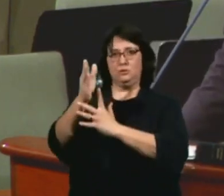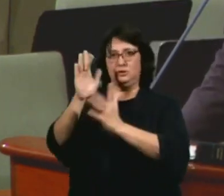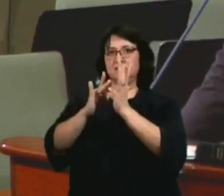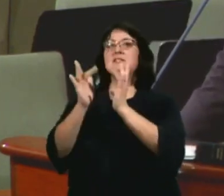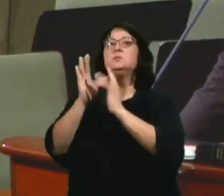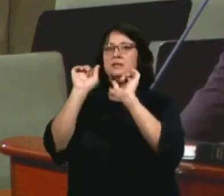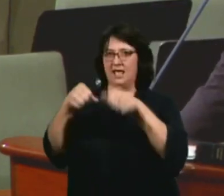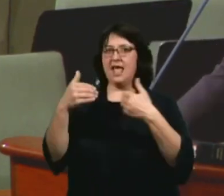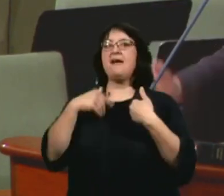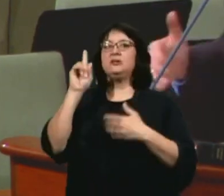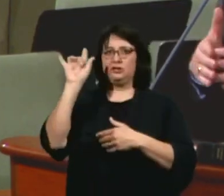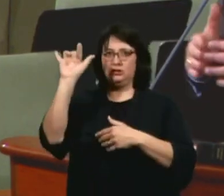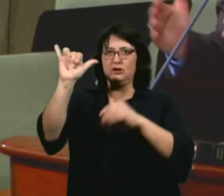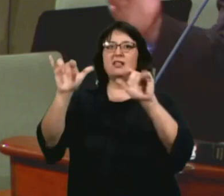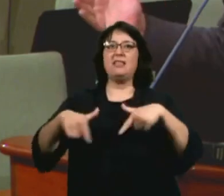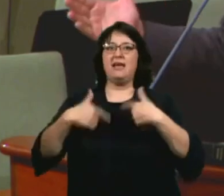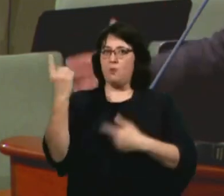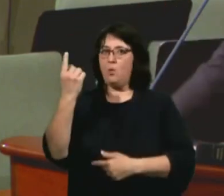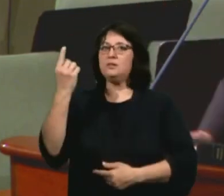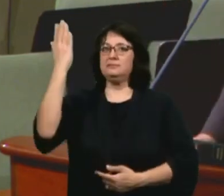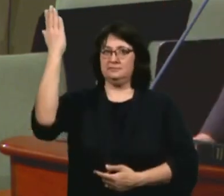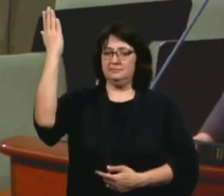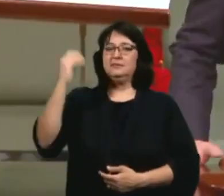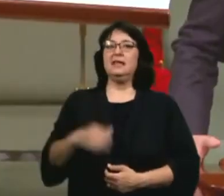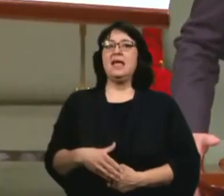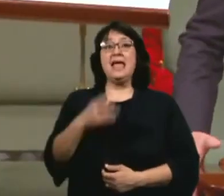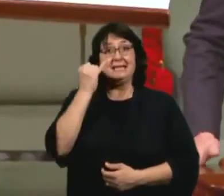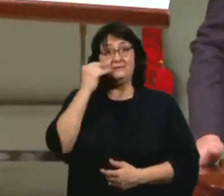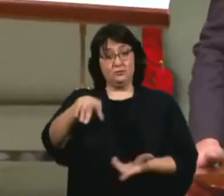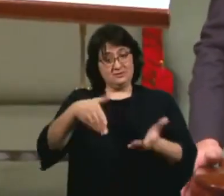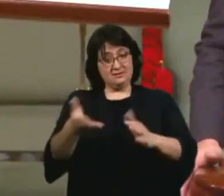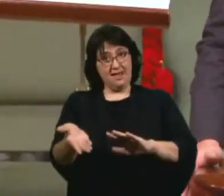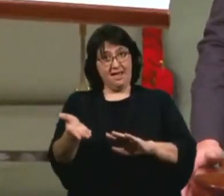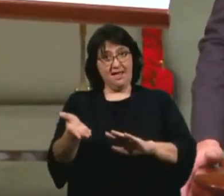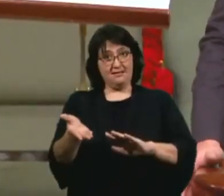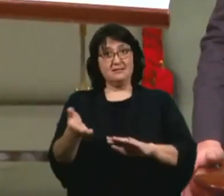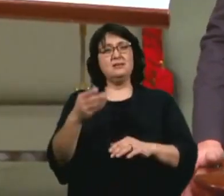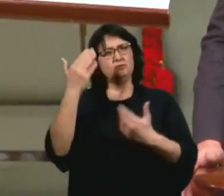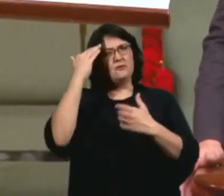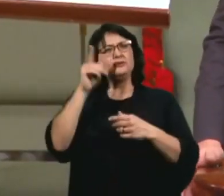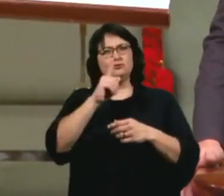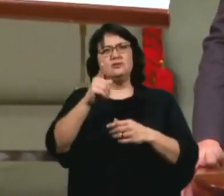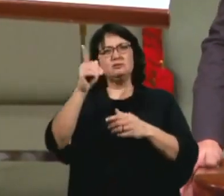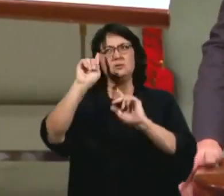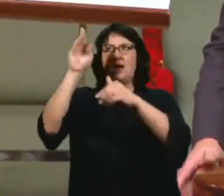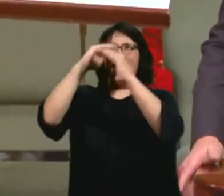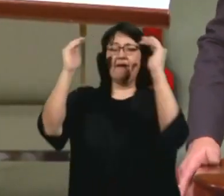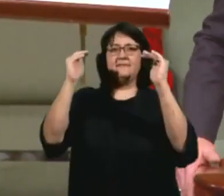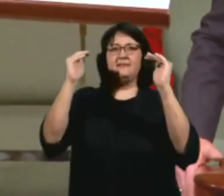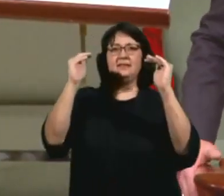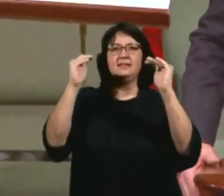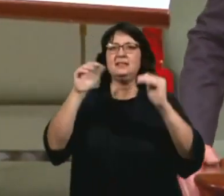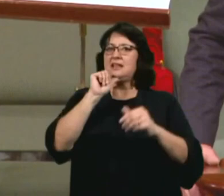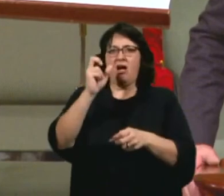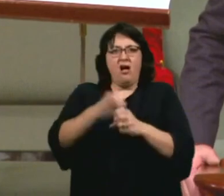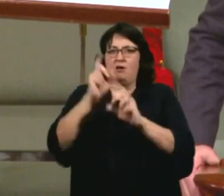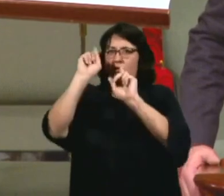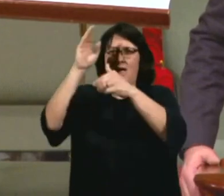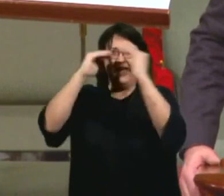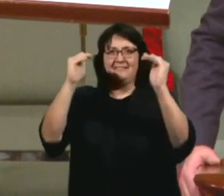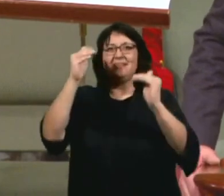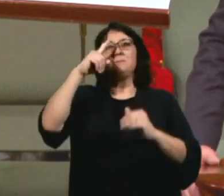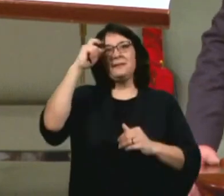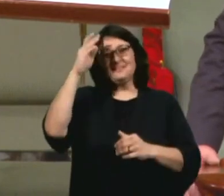life. If you're here tonight and you're not sure if you were to die, you go to heaven. It's not hard to go to heaven. Because God does 100% of the